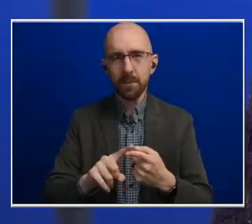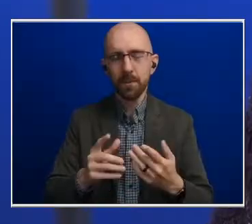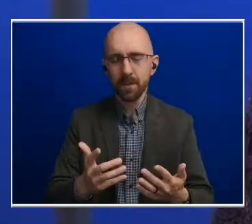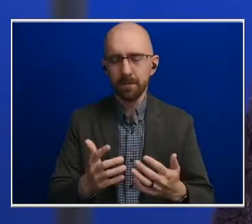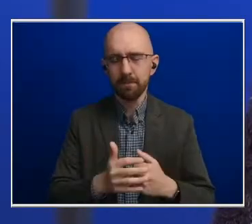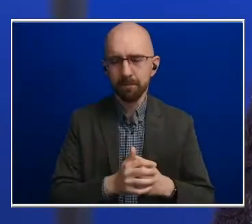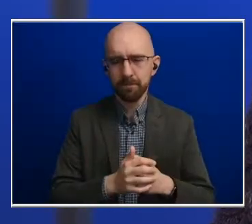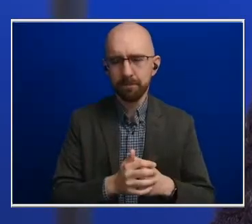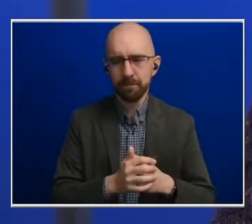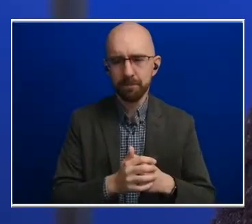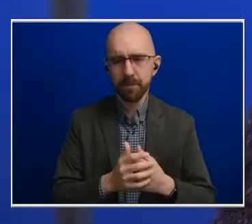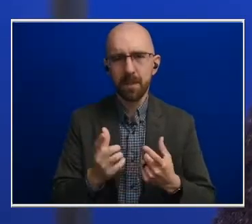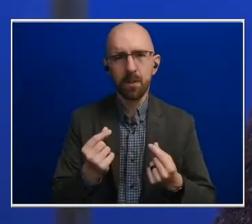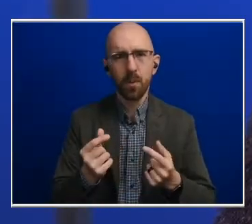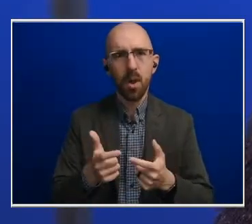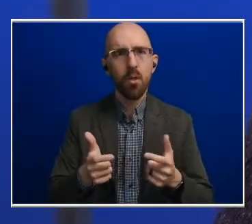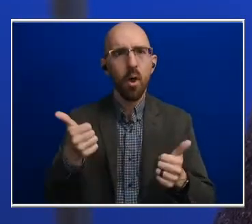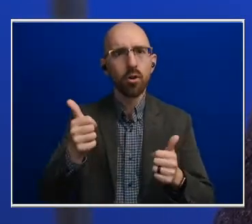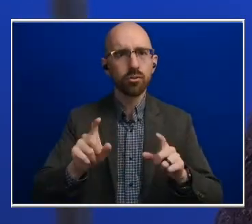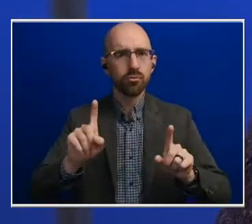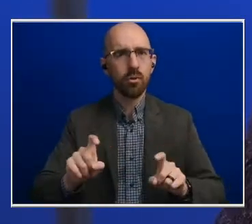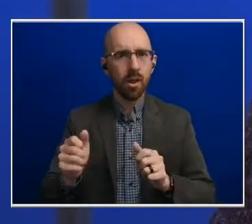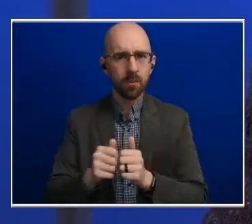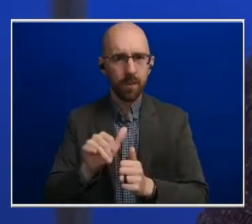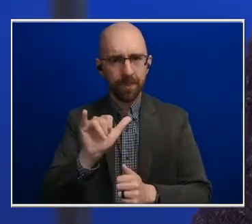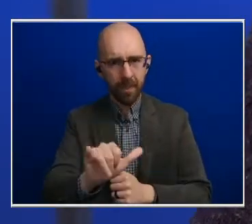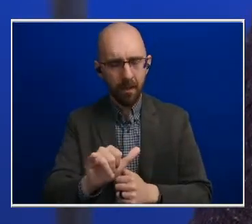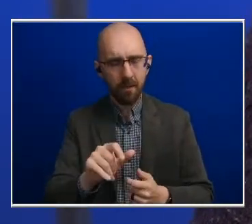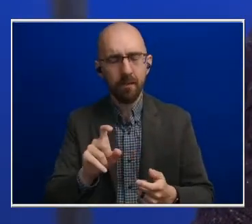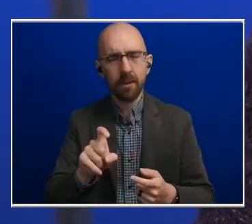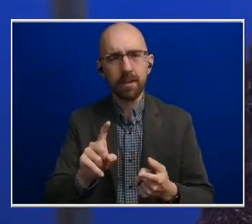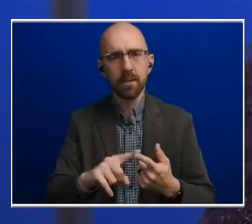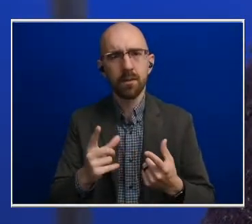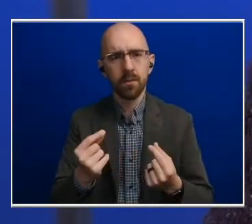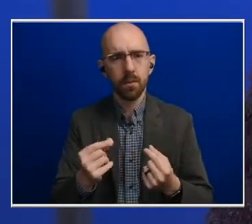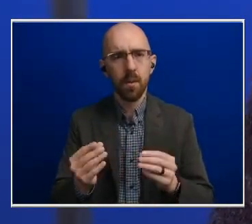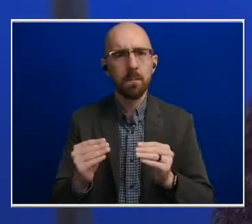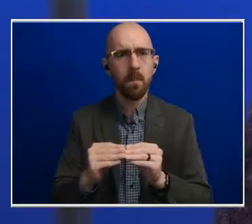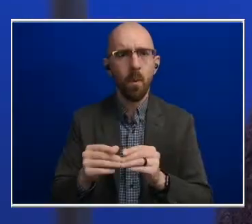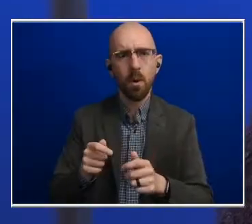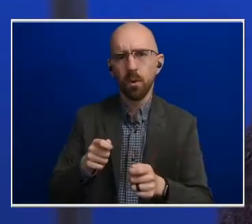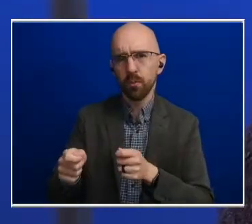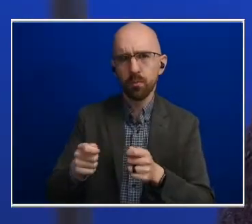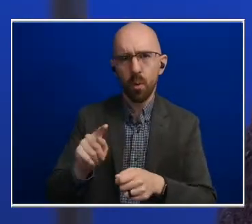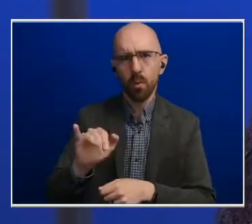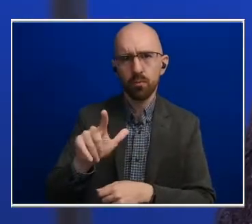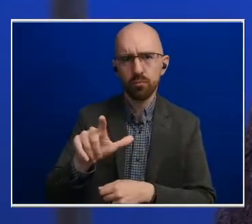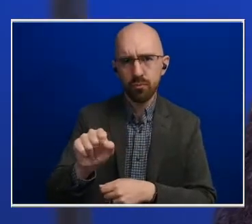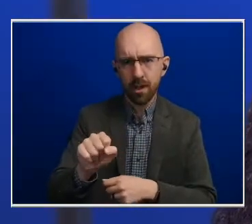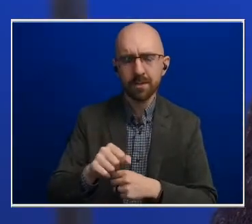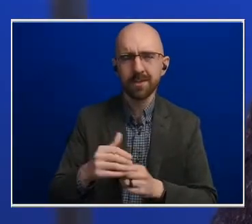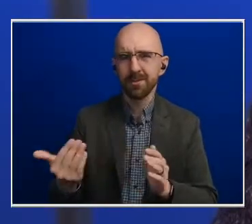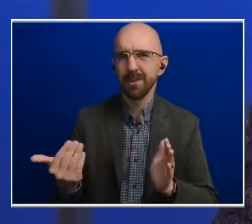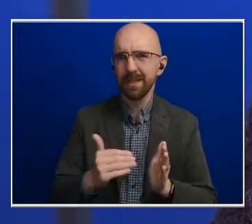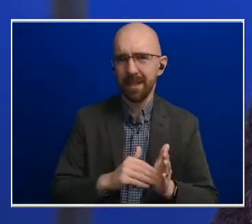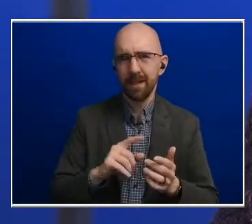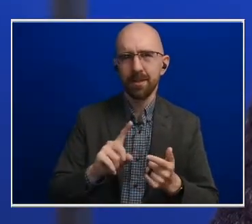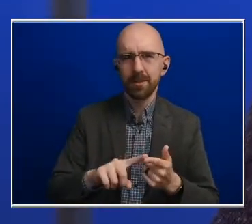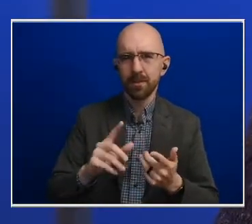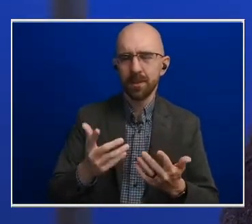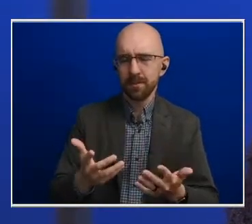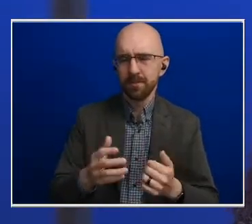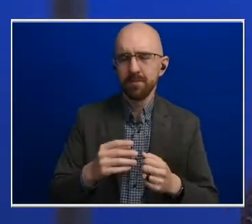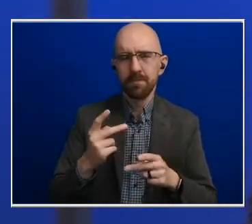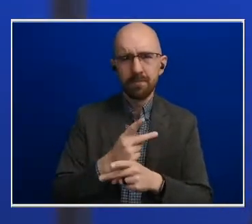do larger trials with that. We need to do more controlled trials, again, to determine whether this